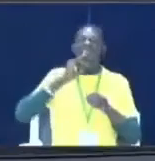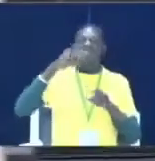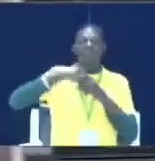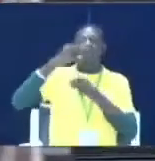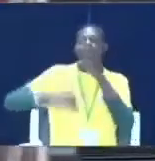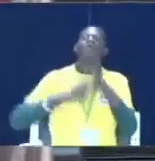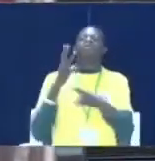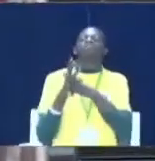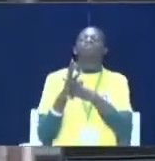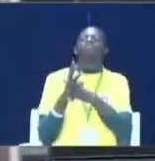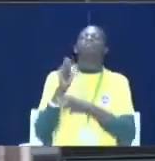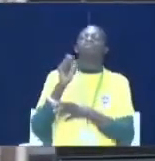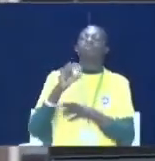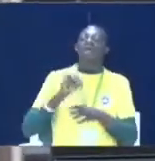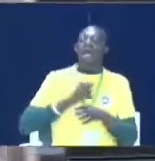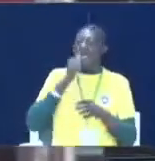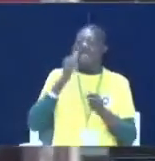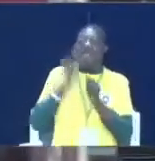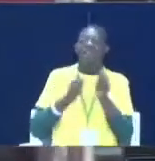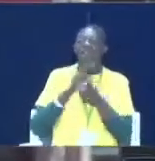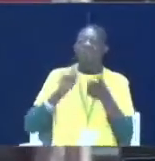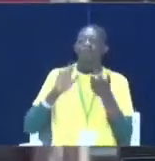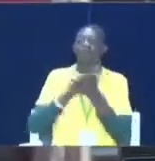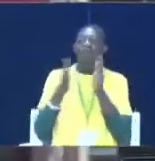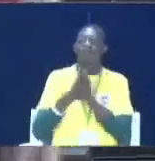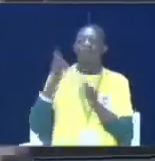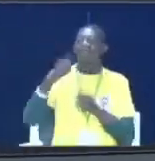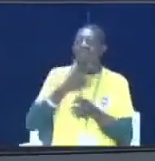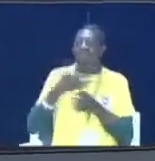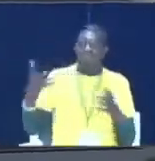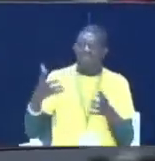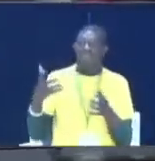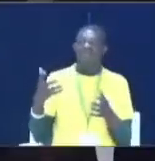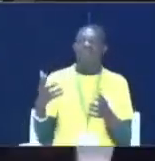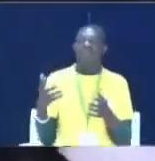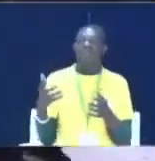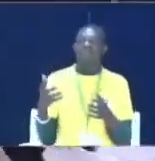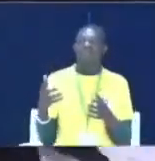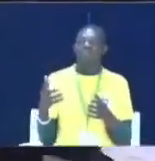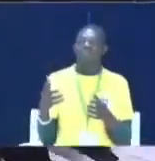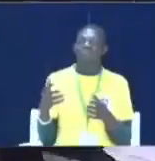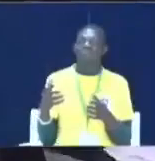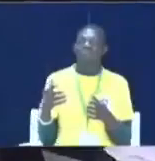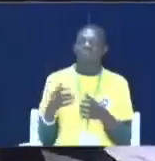world. So I have everything to become anything, God.